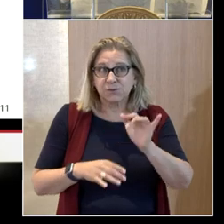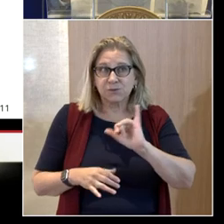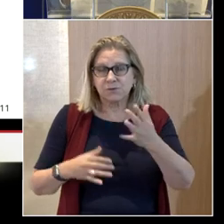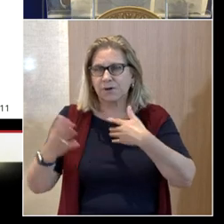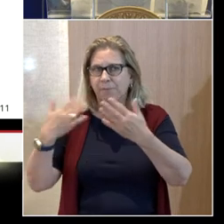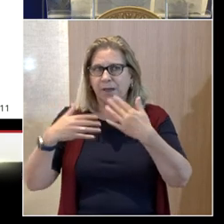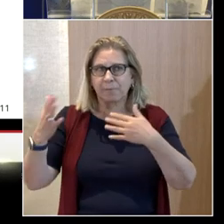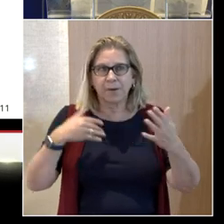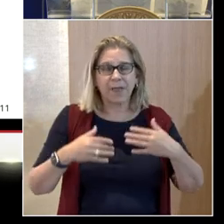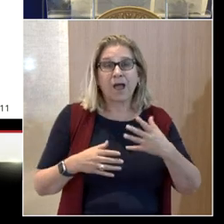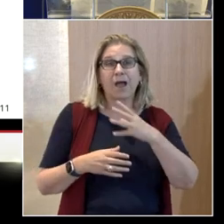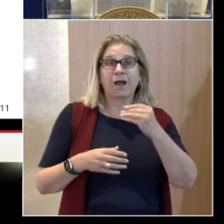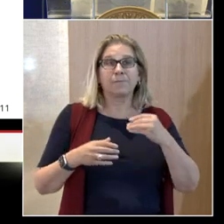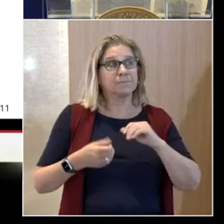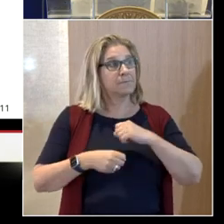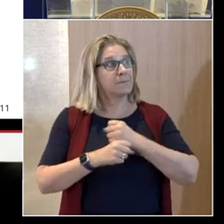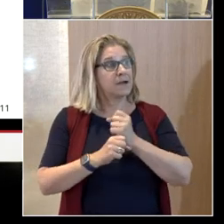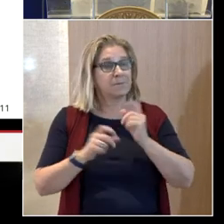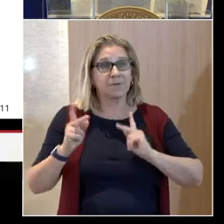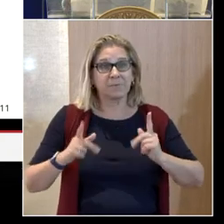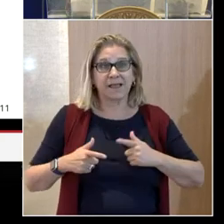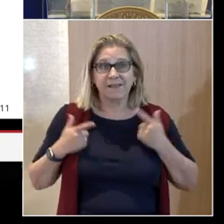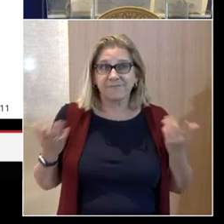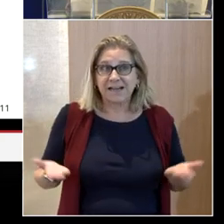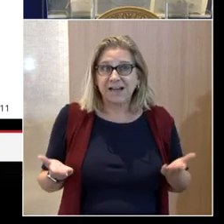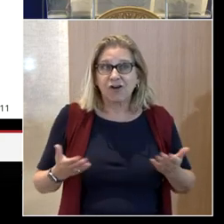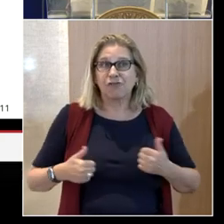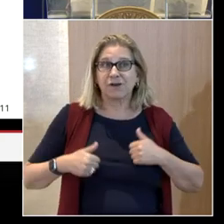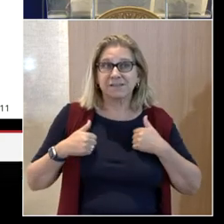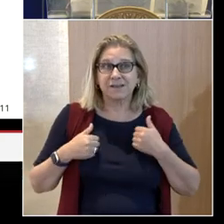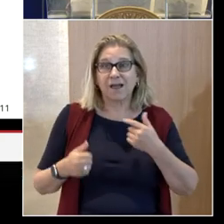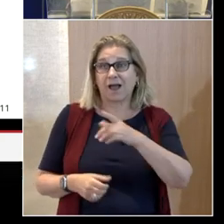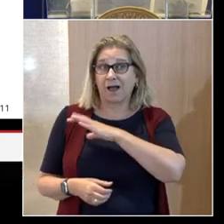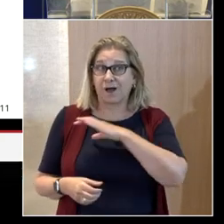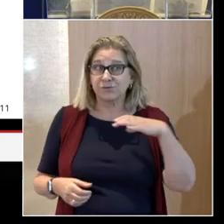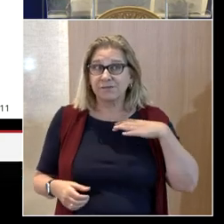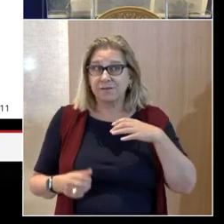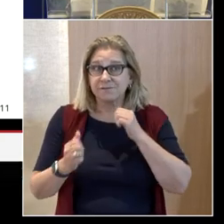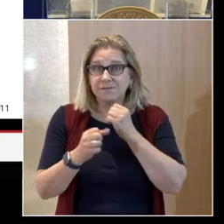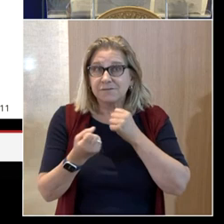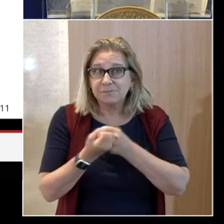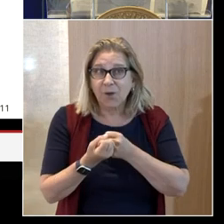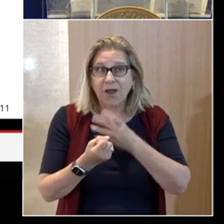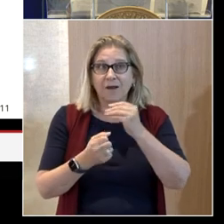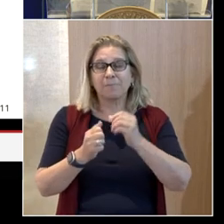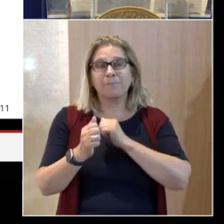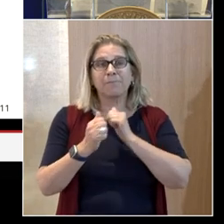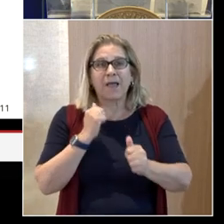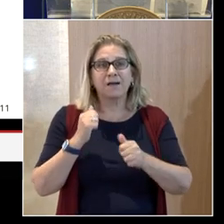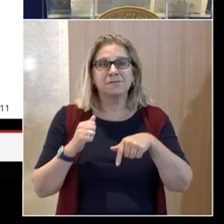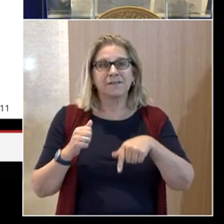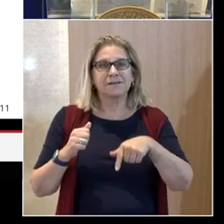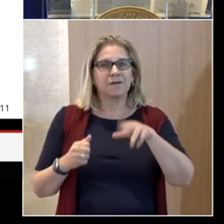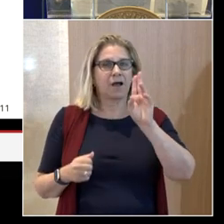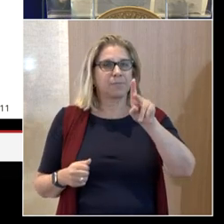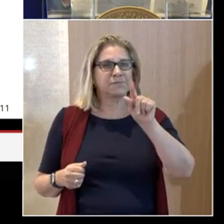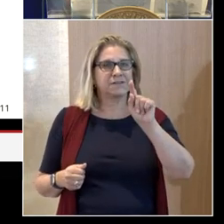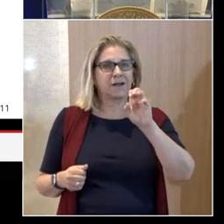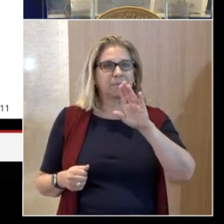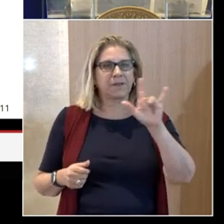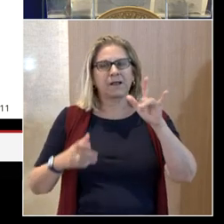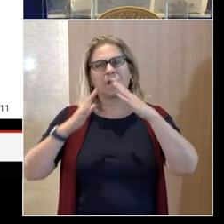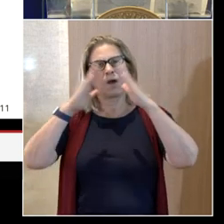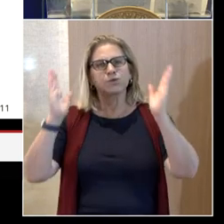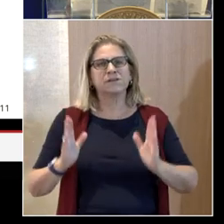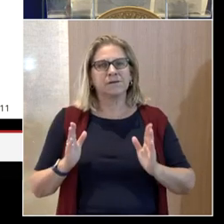are excited to see the council support and pass updates in our housing in downtown program as part of the